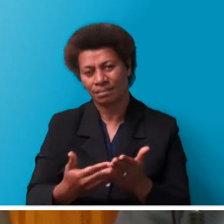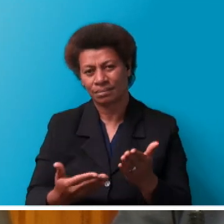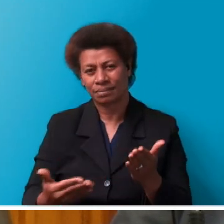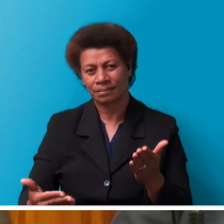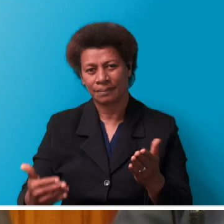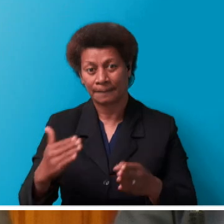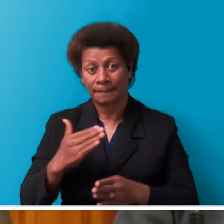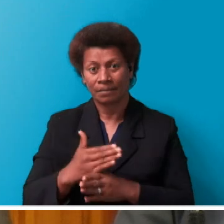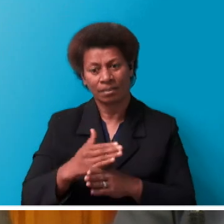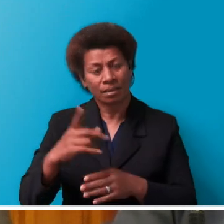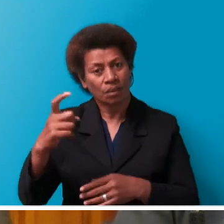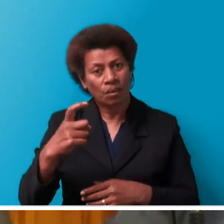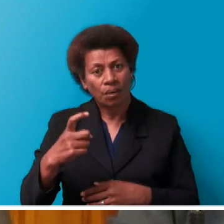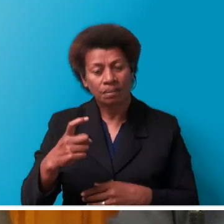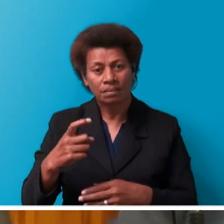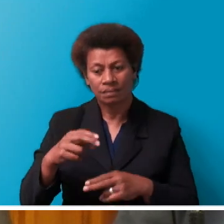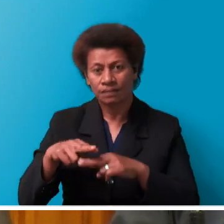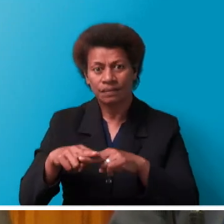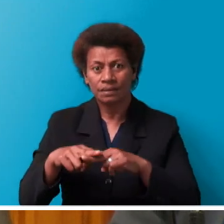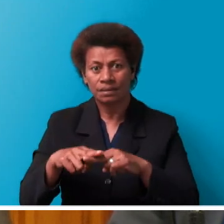for action in strengthening Fiji's security.